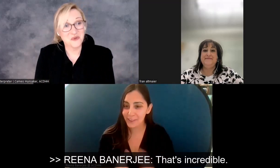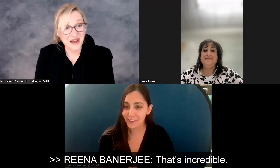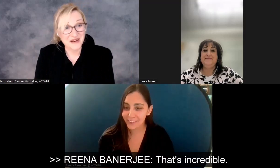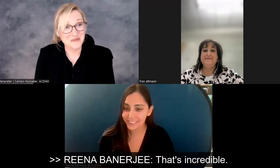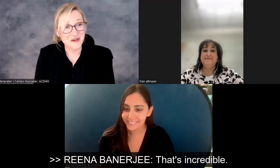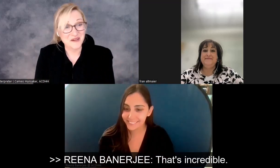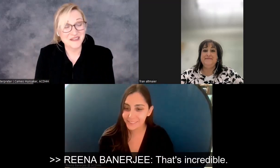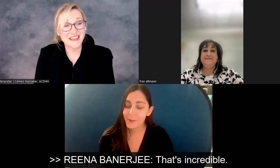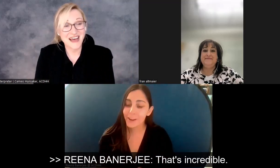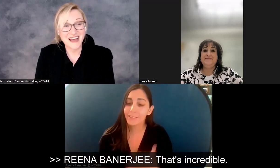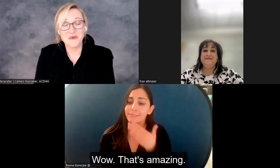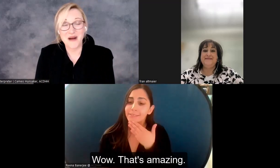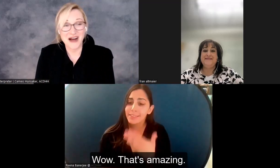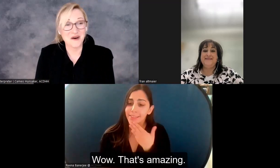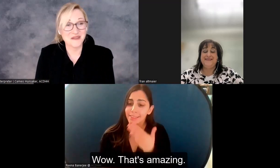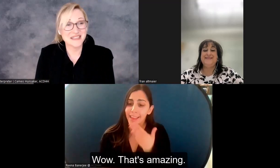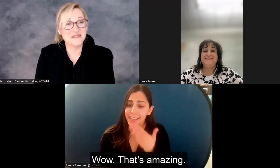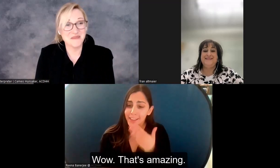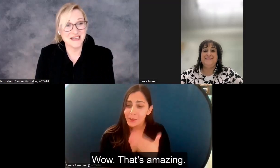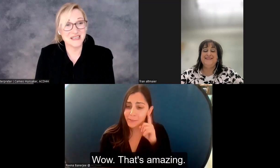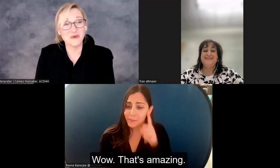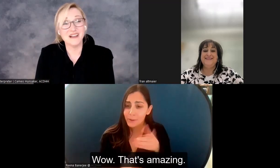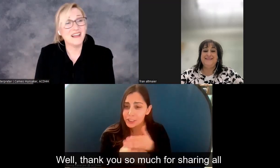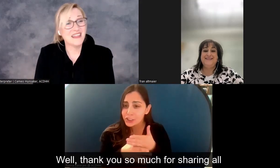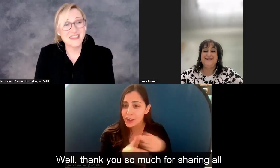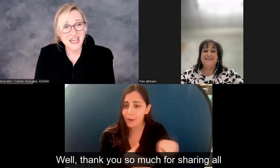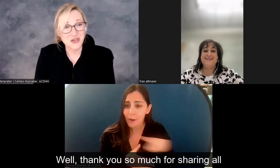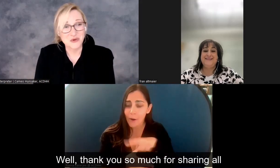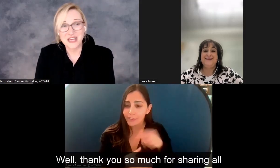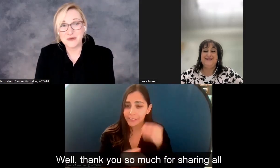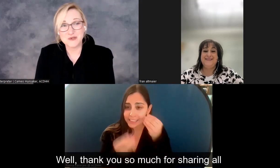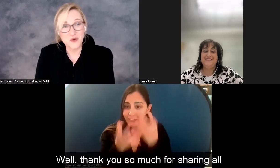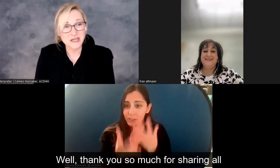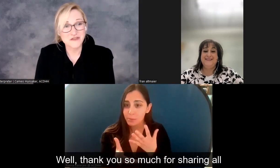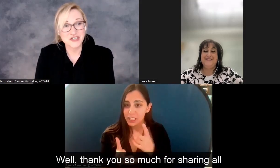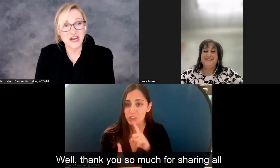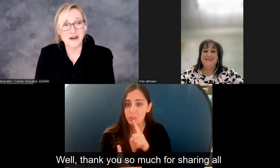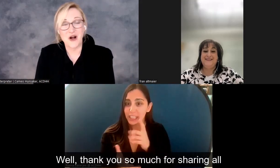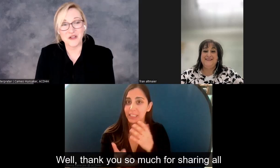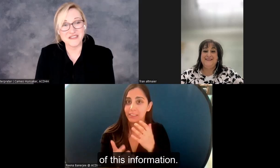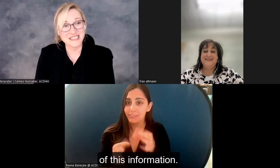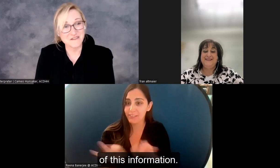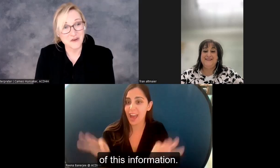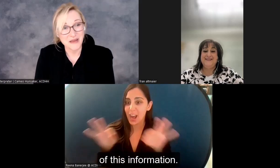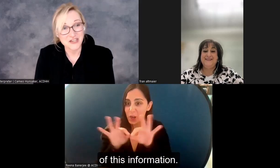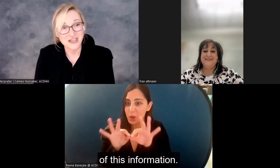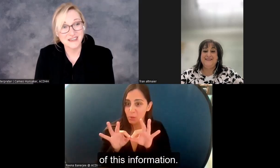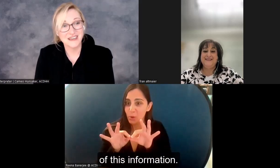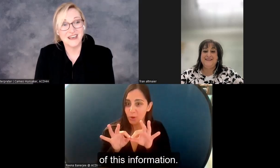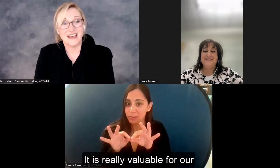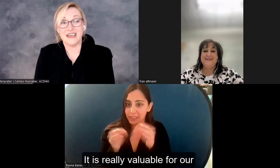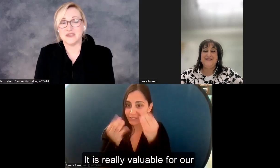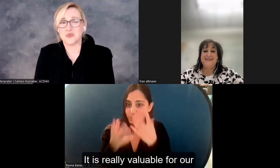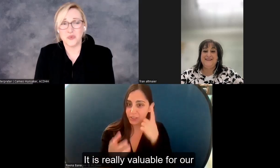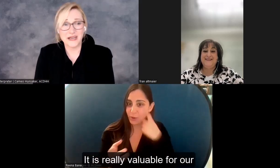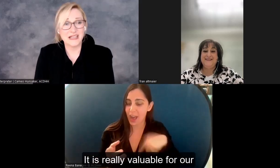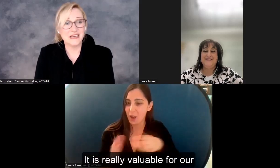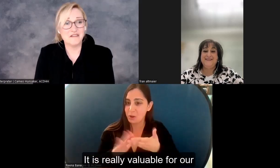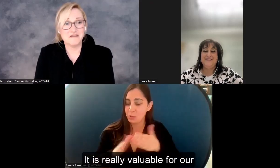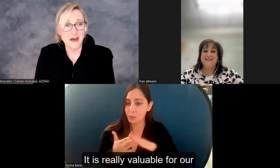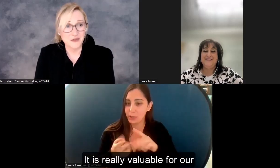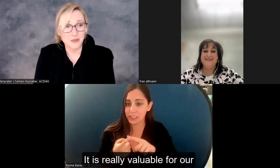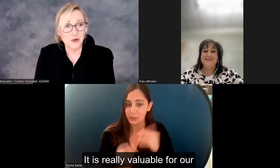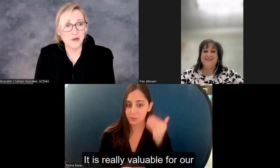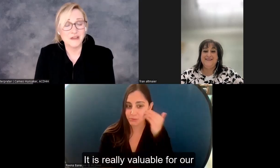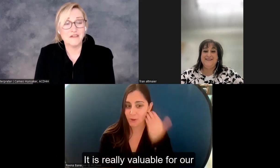That's incredible. Wow, that's amazing. Well, thank you. Thank you so much for sharing all of this information. It is